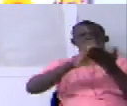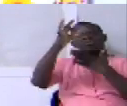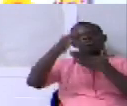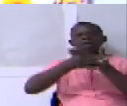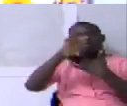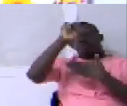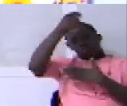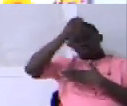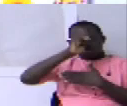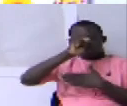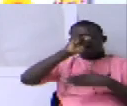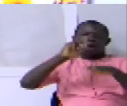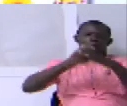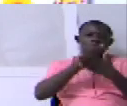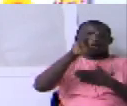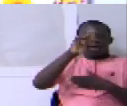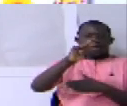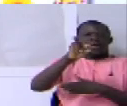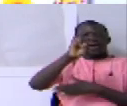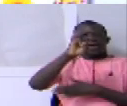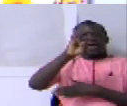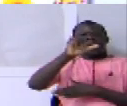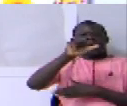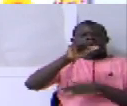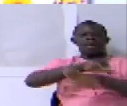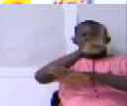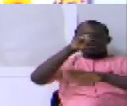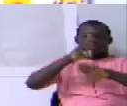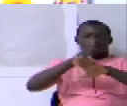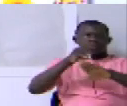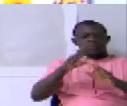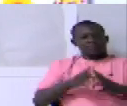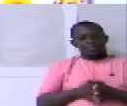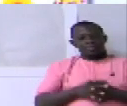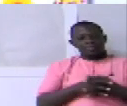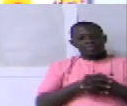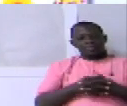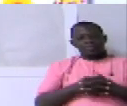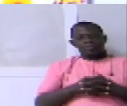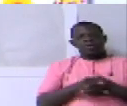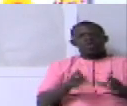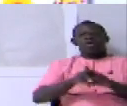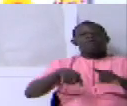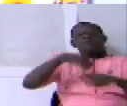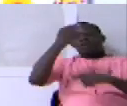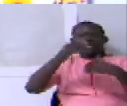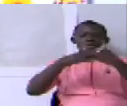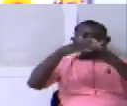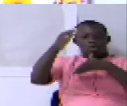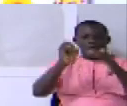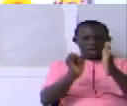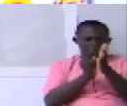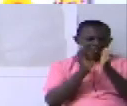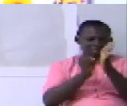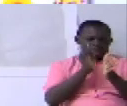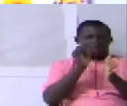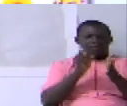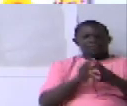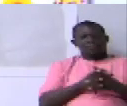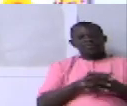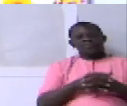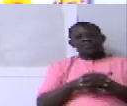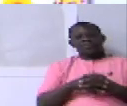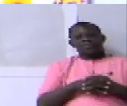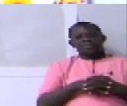or NIA. Dolu isi la kolu ta ya di police la wala ya di NIA la. For further investigation. Pour ol sitenten ka ko kisikisi.